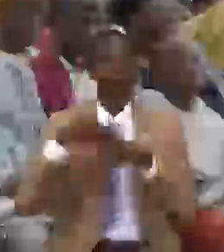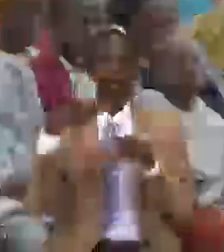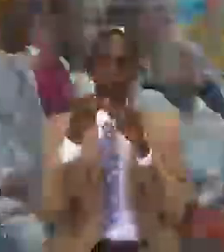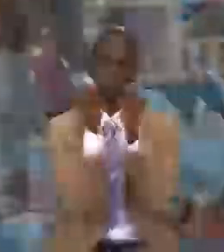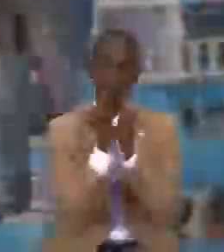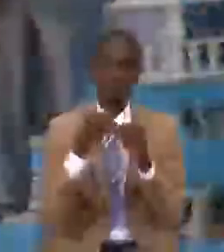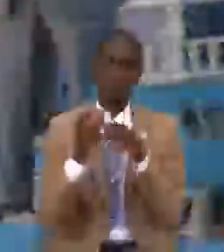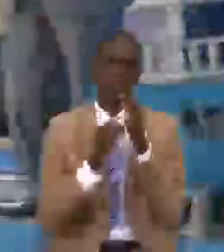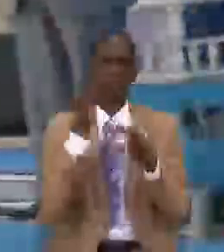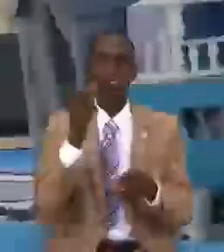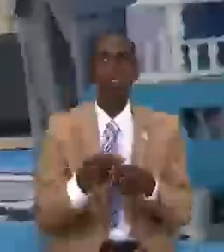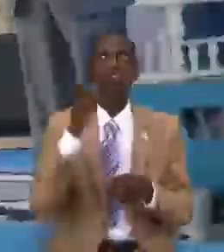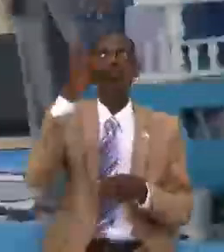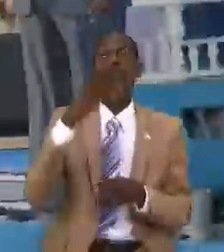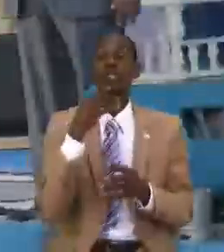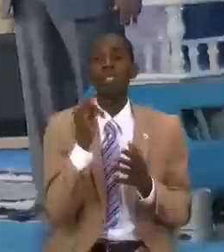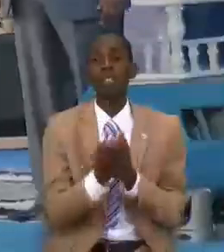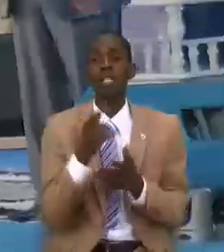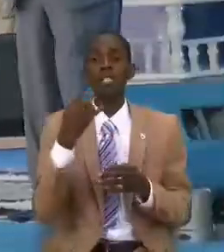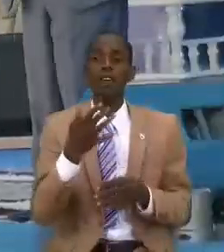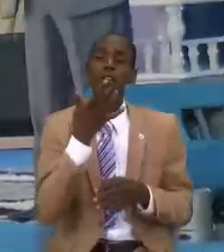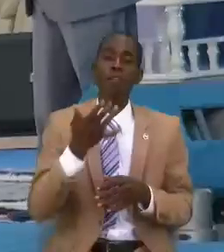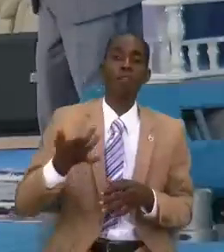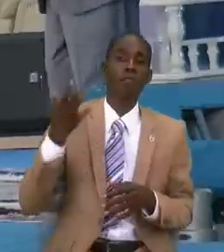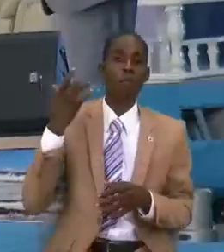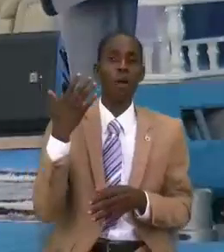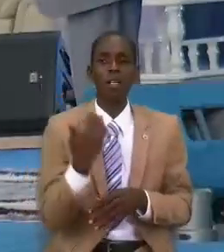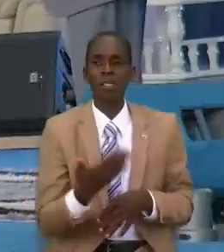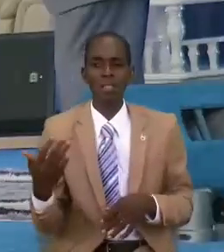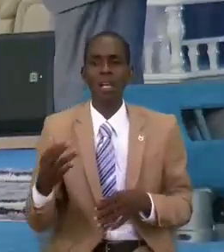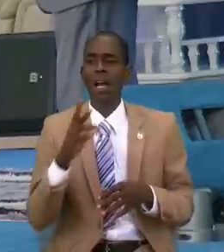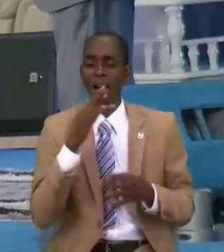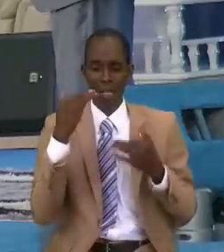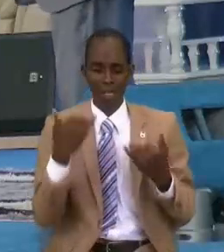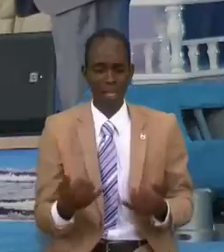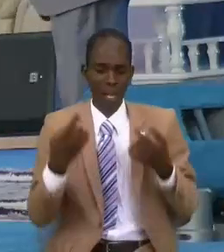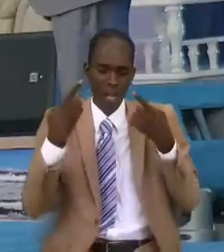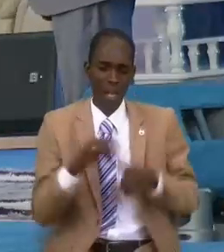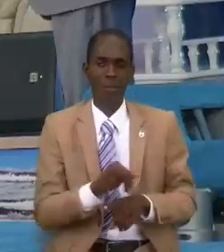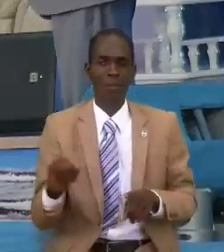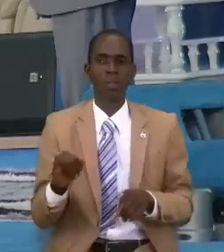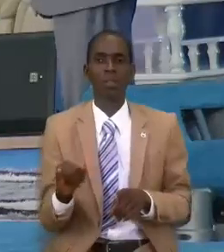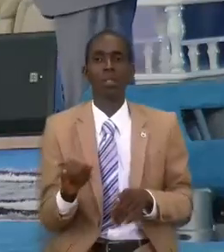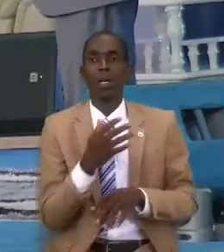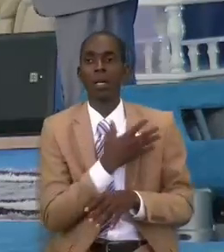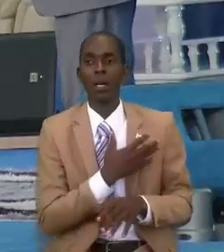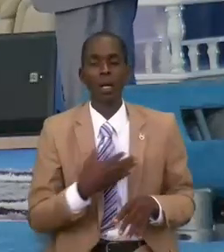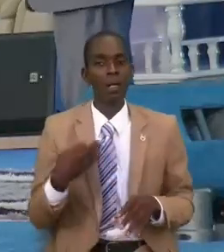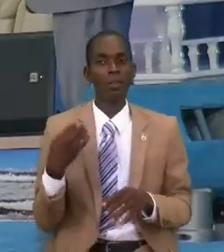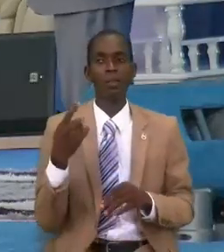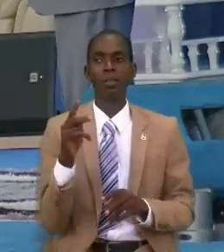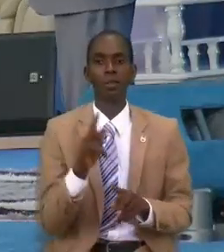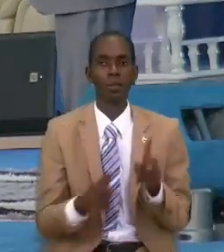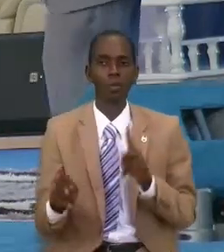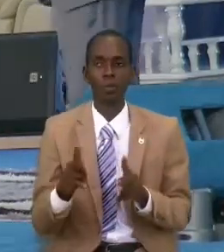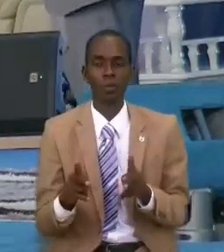things already come to pass. They are done. And now those people, you know the story, when I see the blood, I will pass over you. They